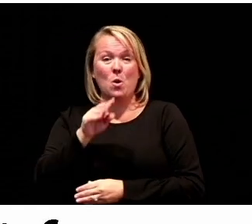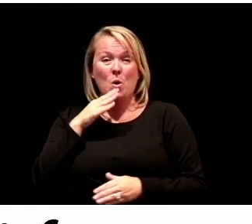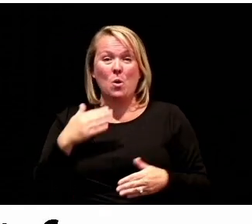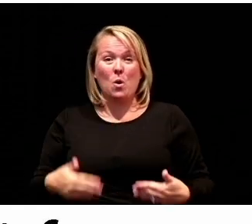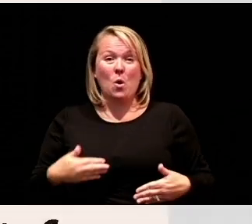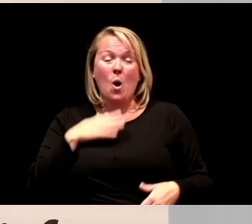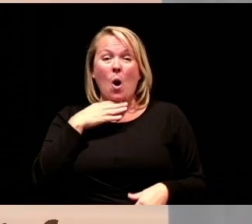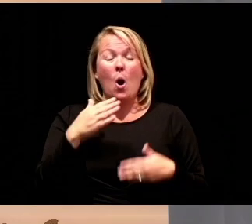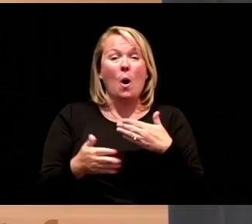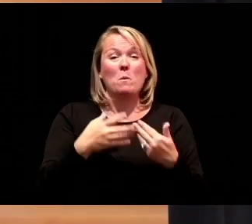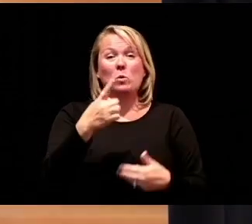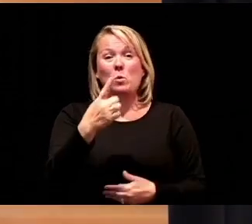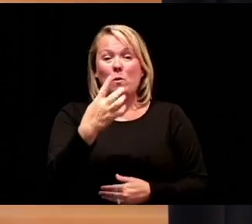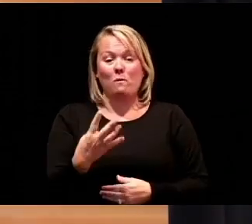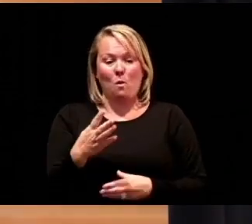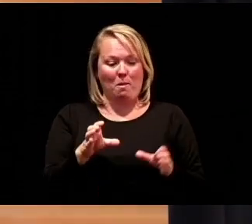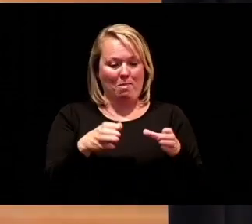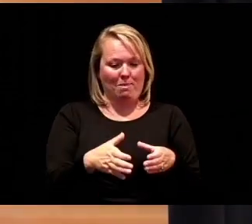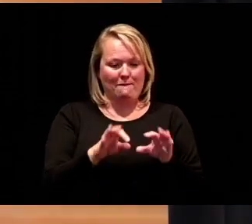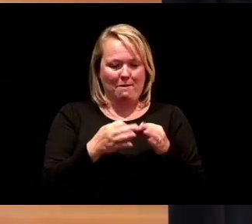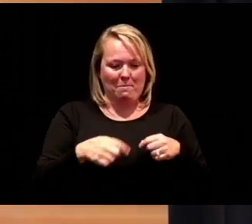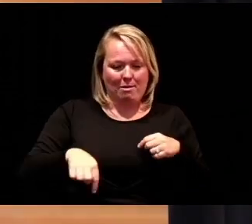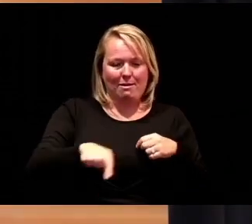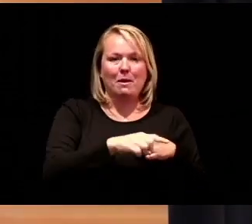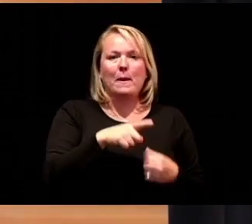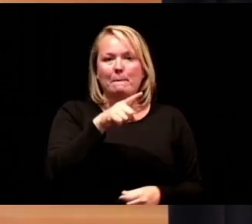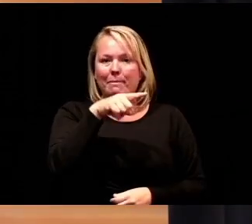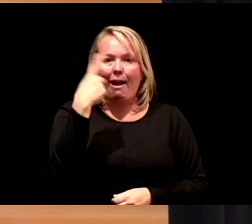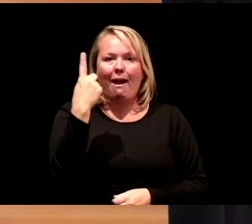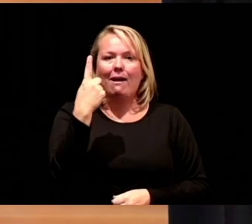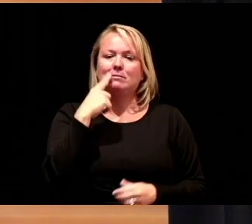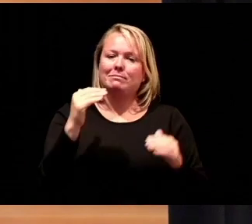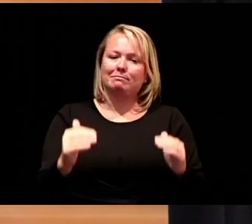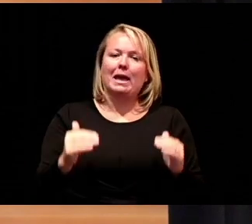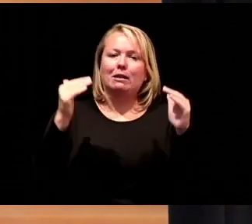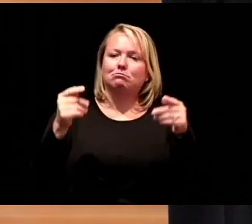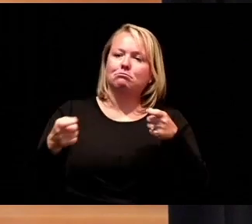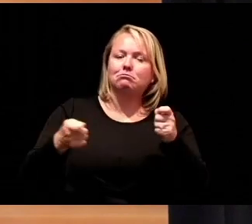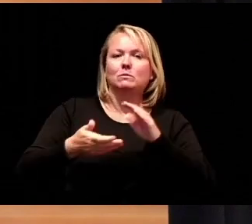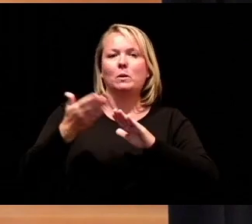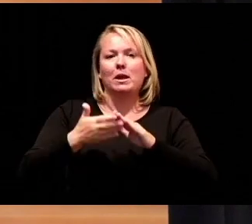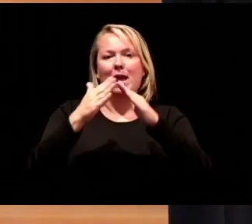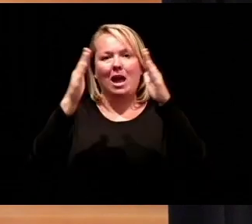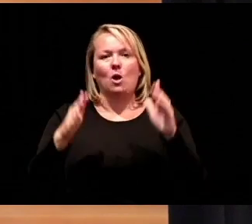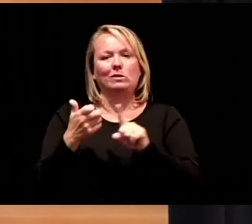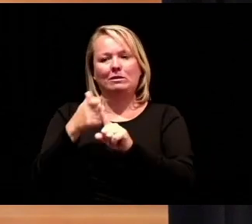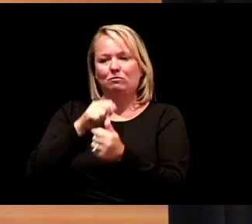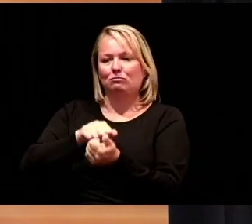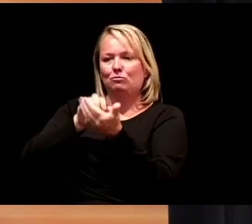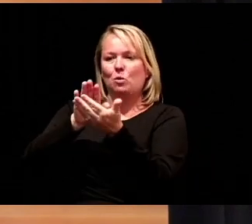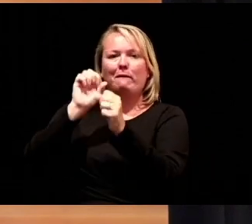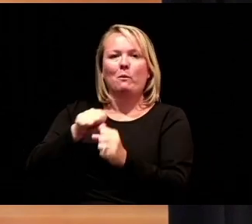women or families headed by women households. And the real disturbing thing as well, the impact on